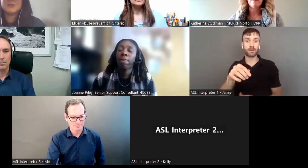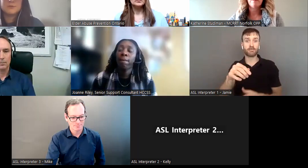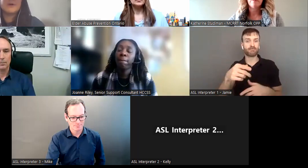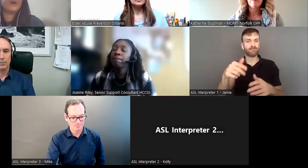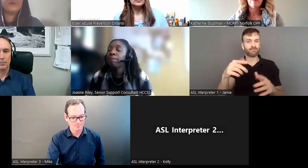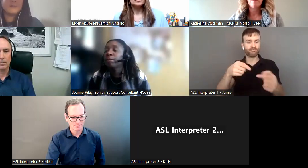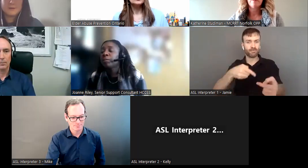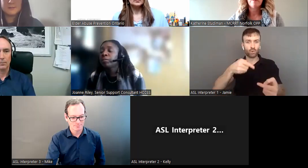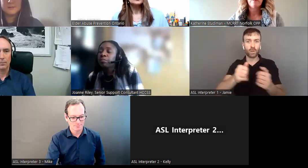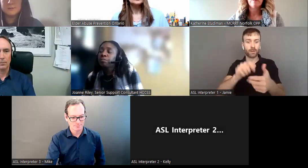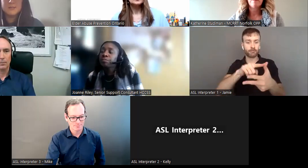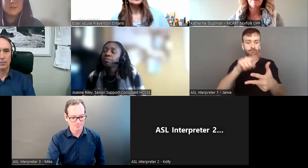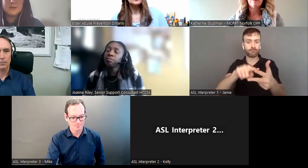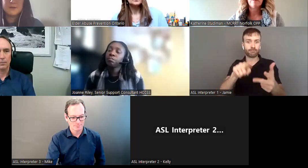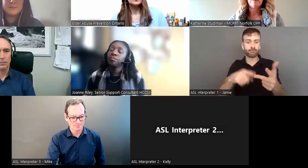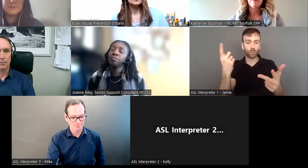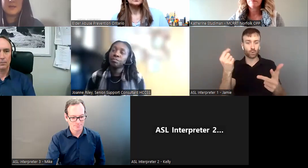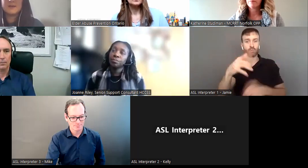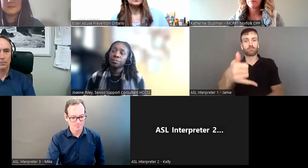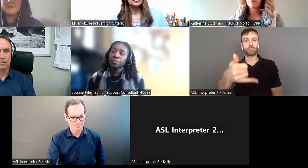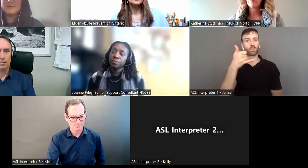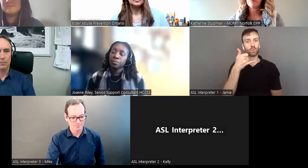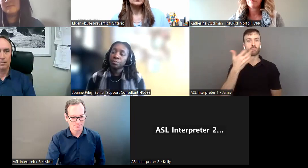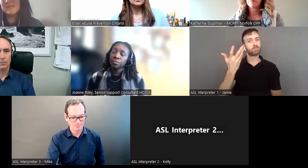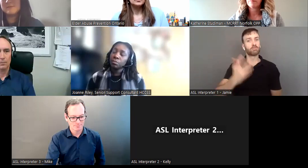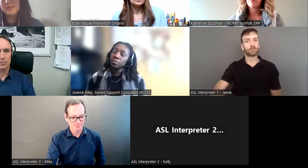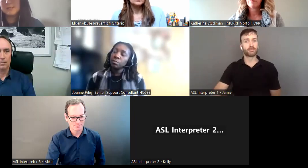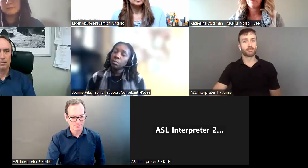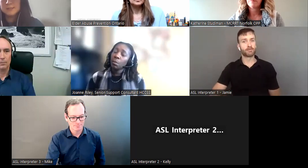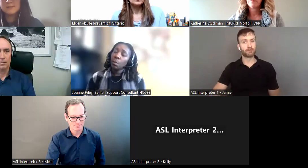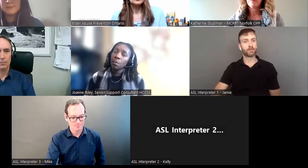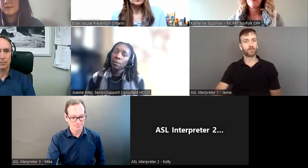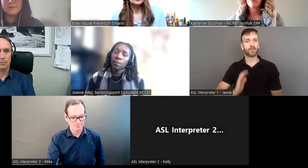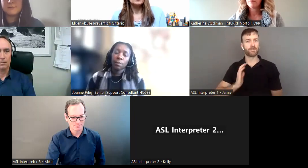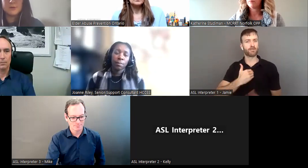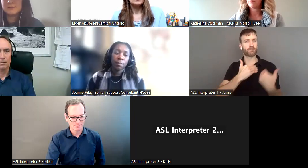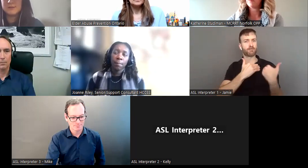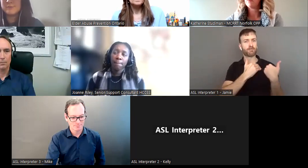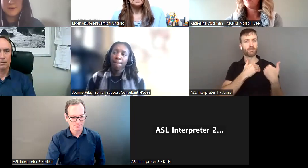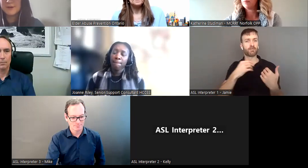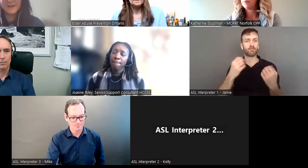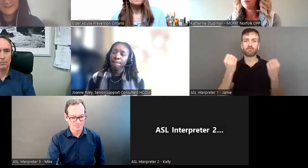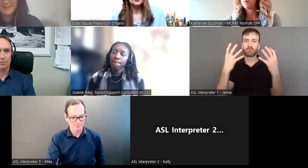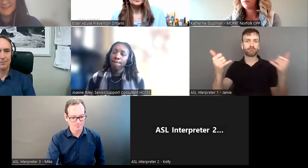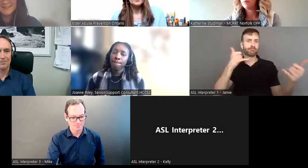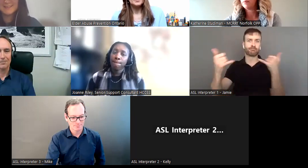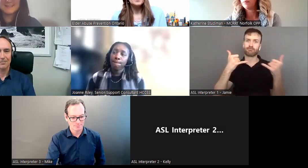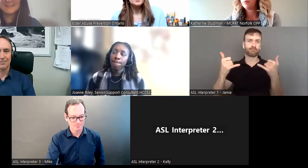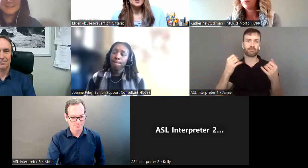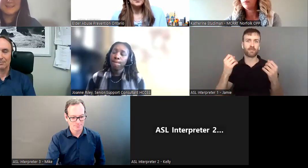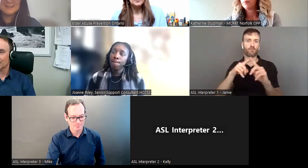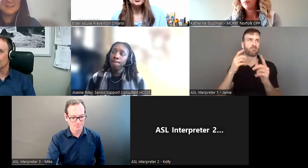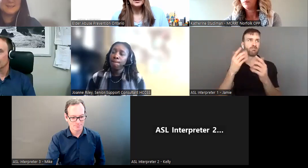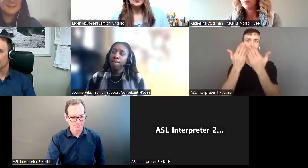then not sure where to go from there. So, so then that's what we do. We get a lot of phone calls everywhere. Great,